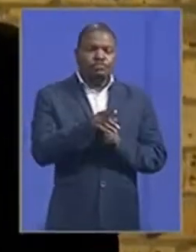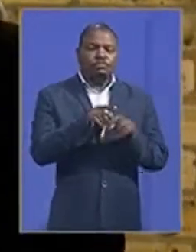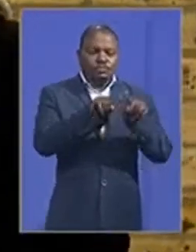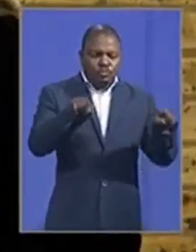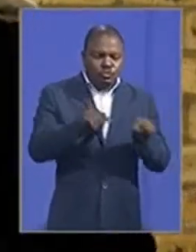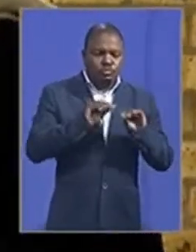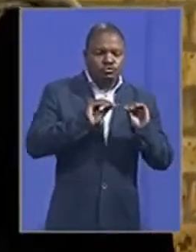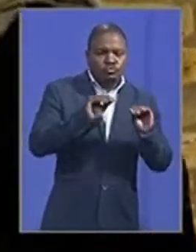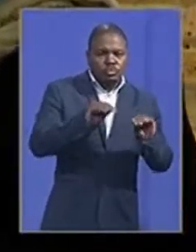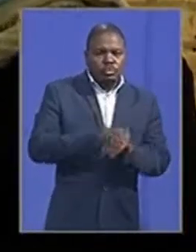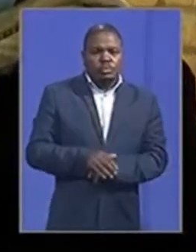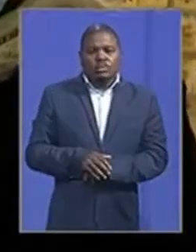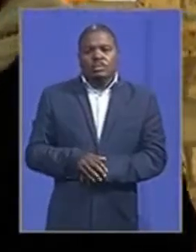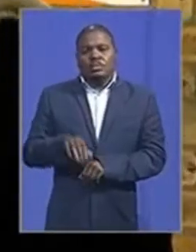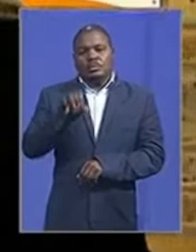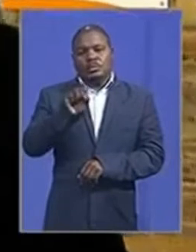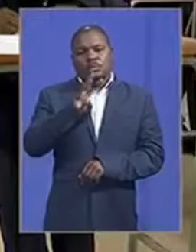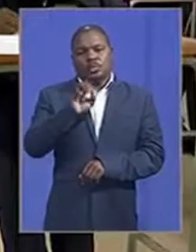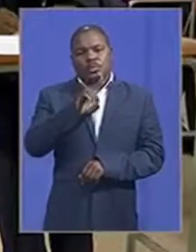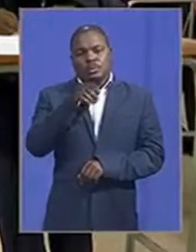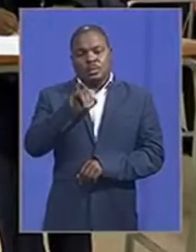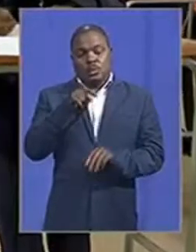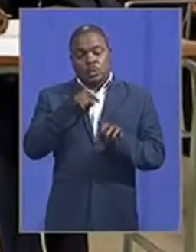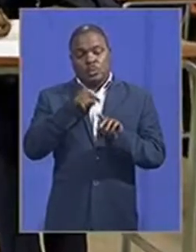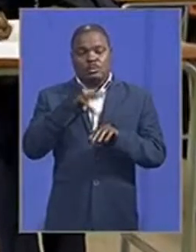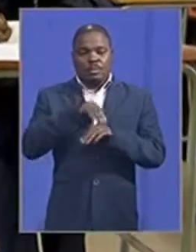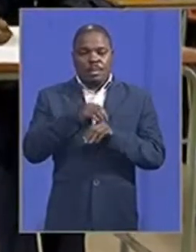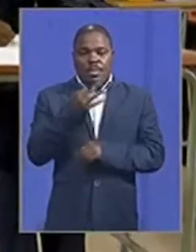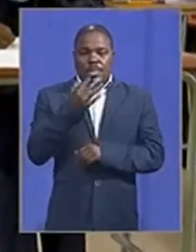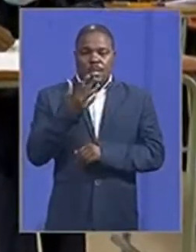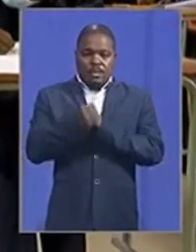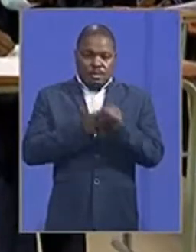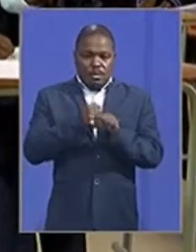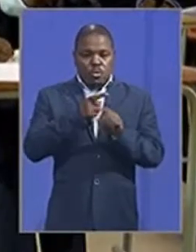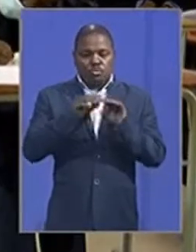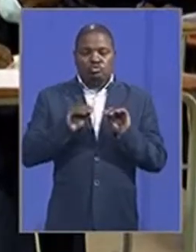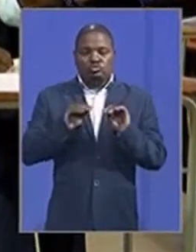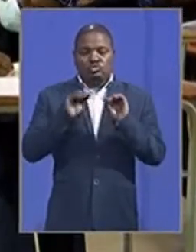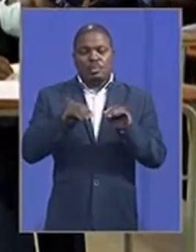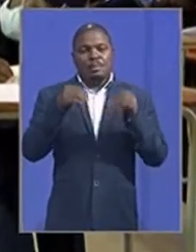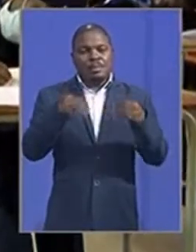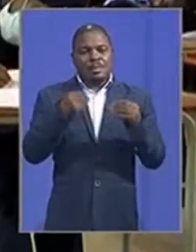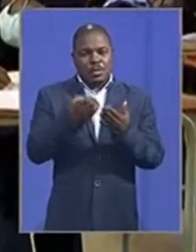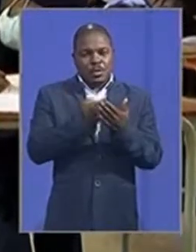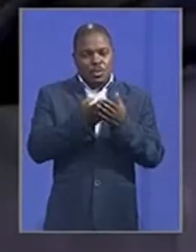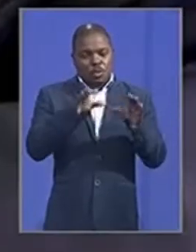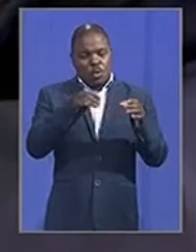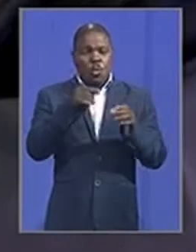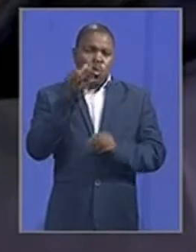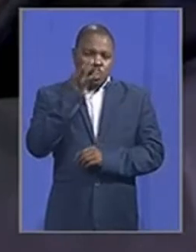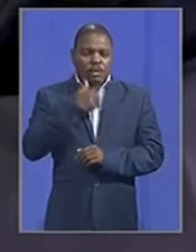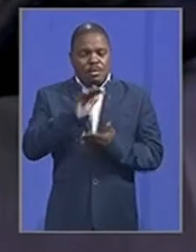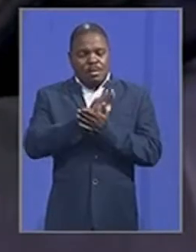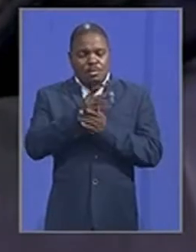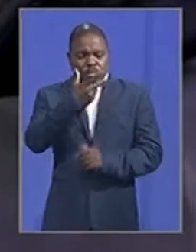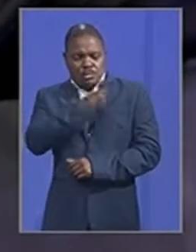sekolo. Zamaswazi Thabana wa mengwage 30 senyane ke morutiši wa dithuto tša kgwebo o re o thabetše go